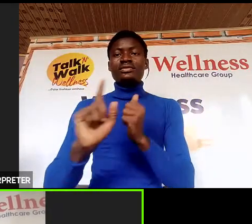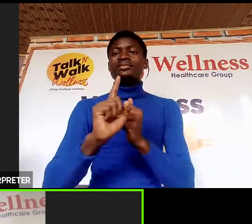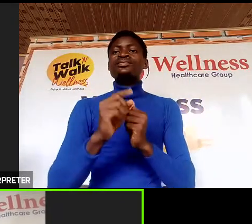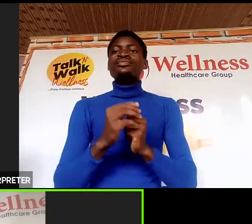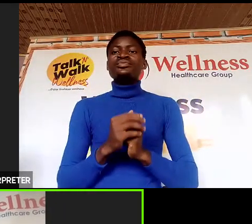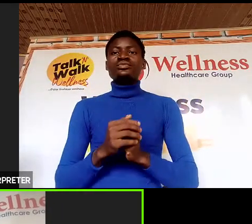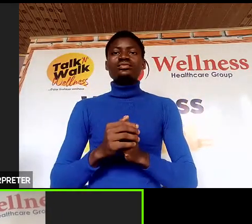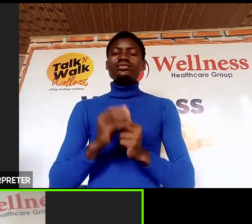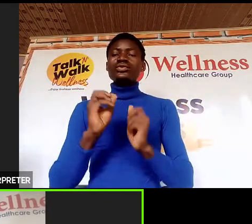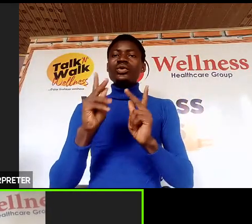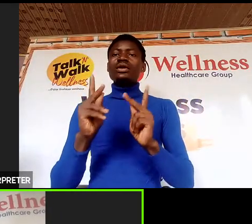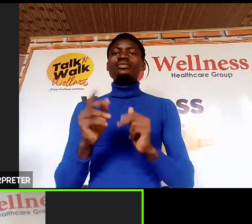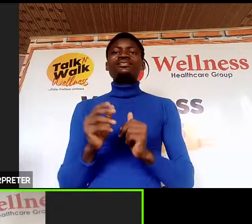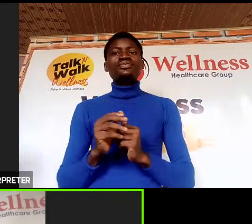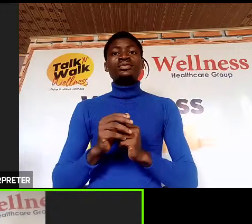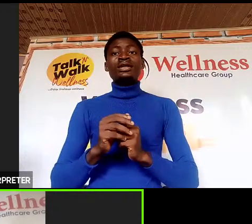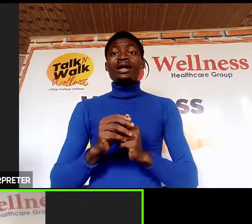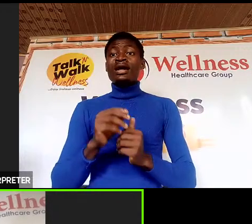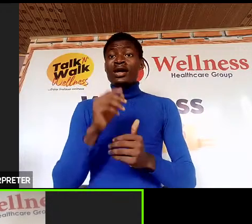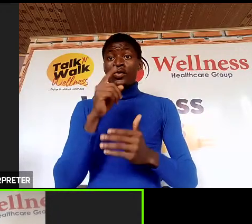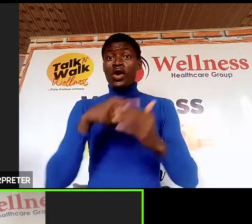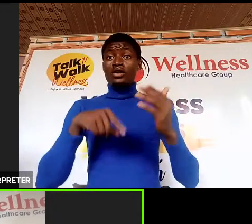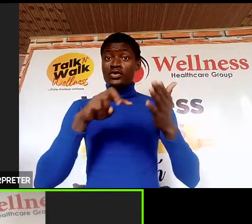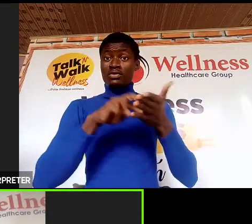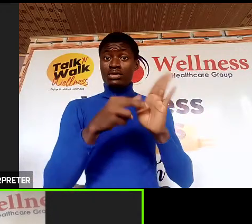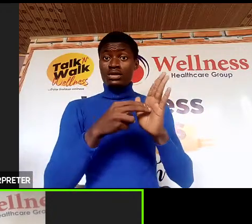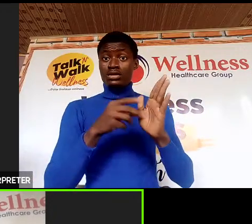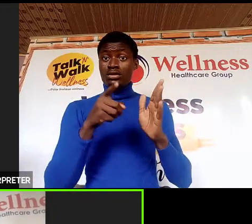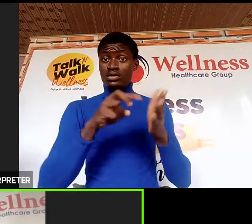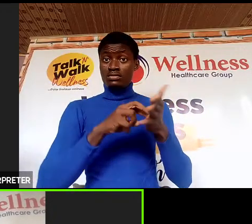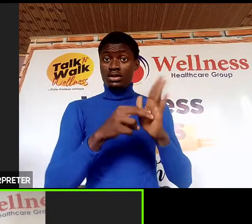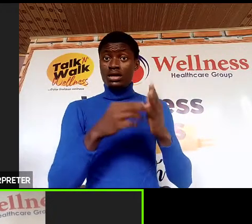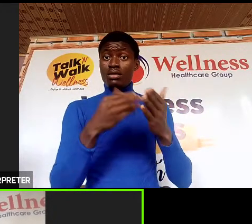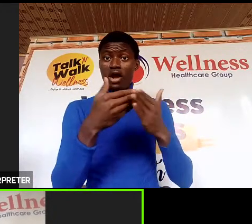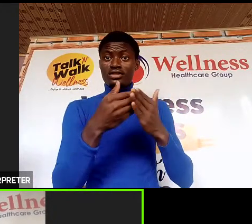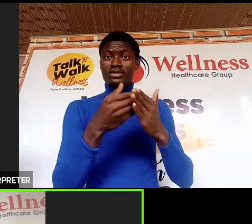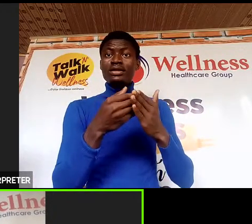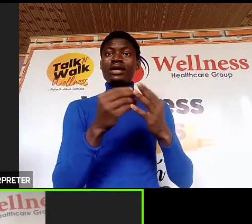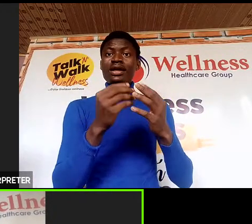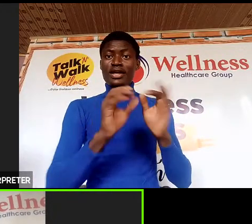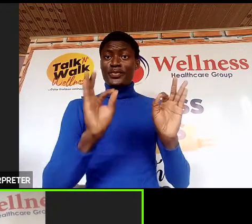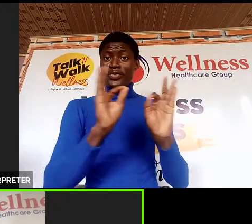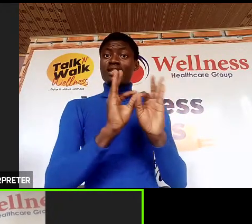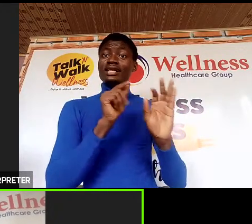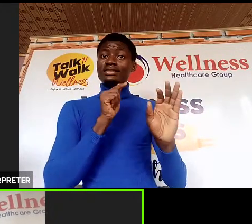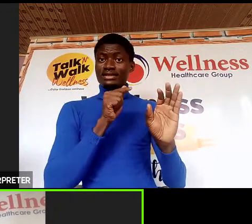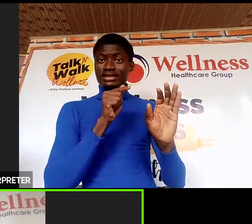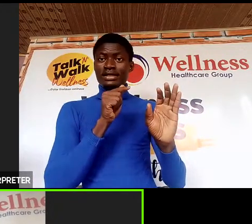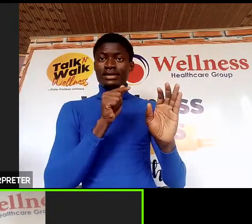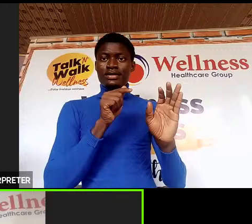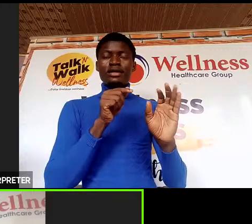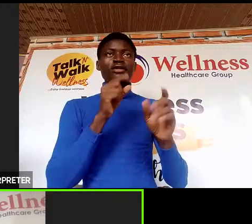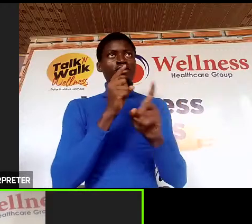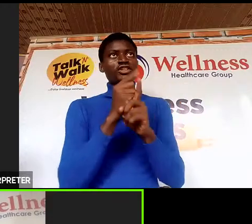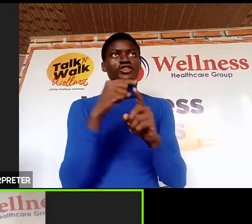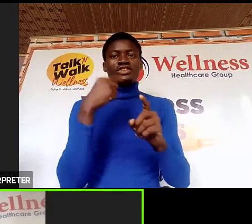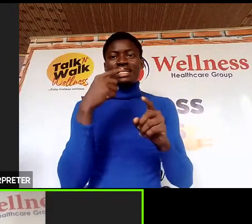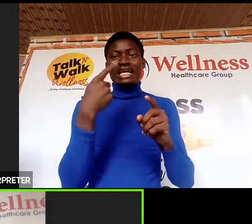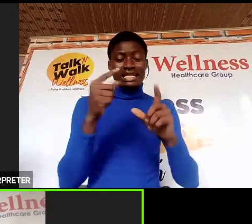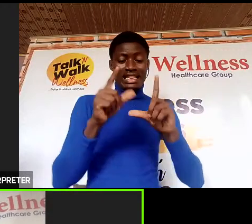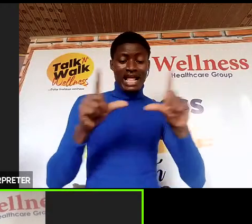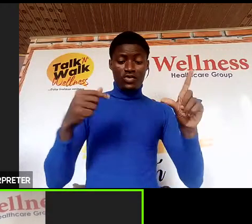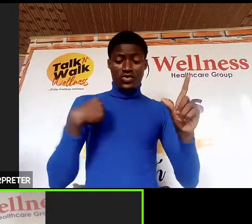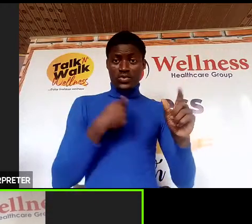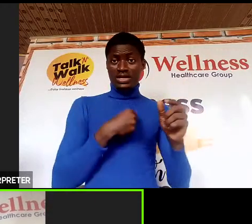what you're saying is that money is so important because, just like you said, the language that we use to speak with ourselves is the language